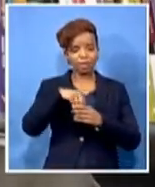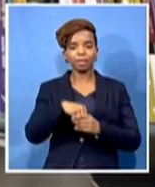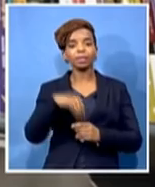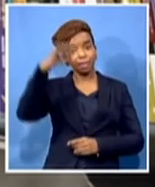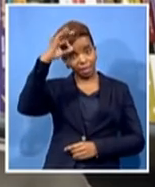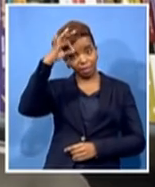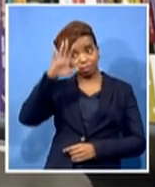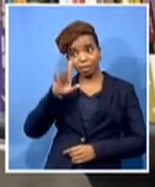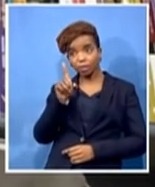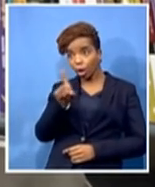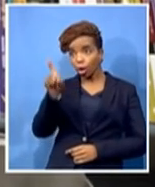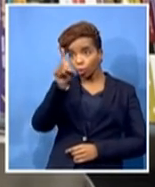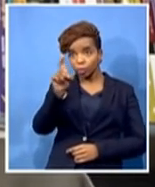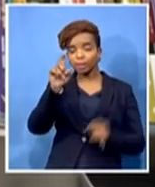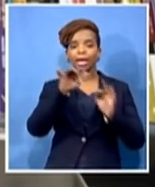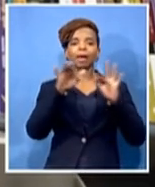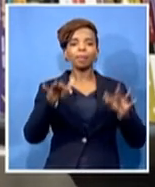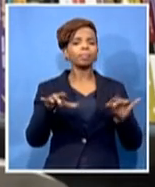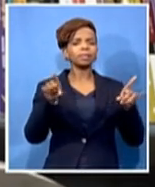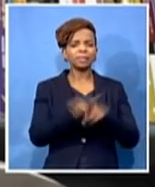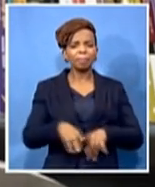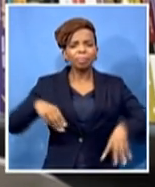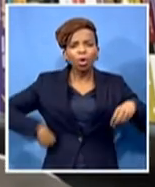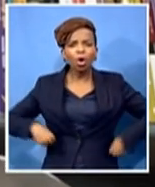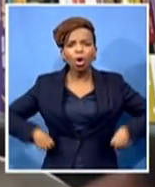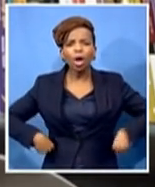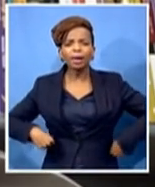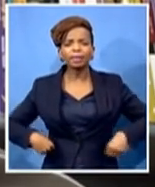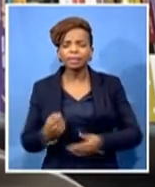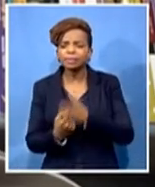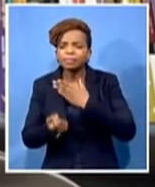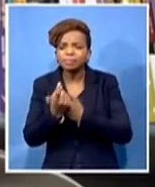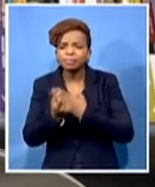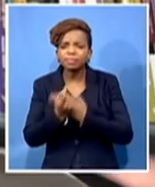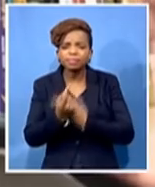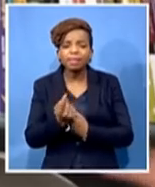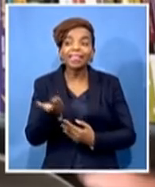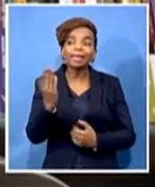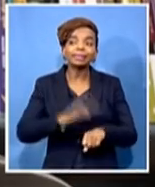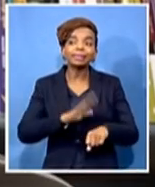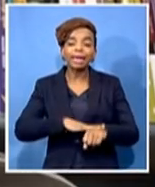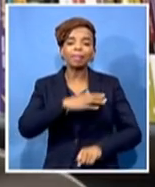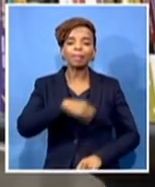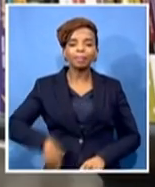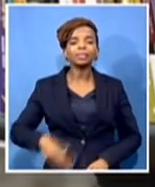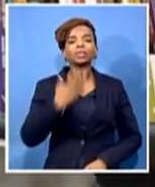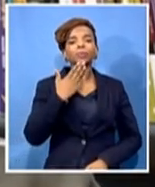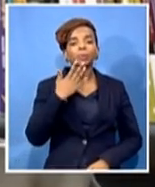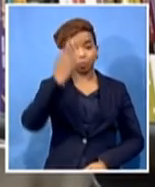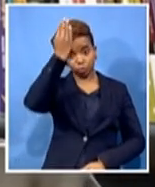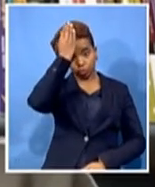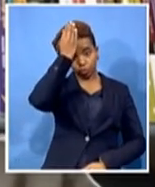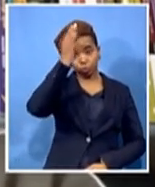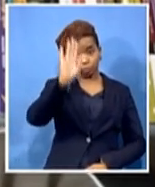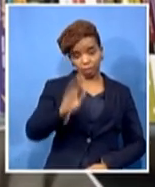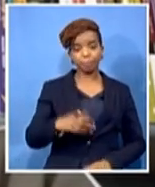corrupt activities under the leadership of President Zuma. And I think, and I suspect, that it is